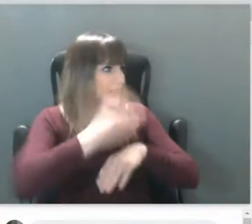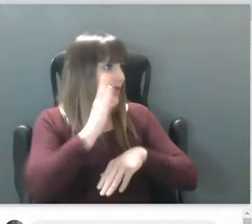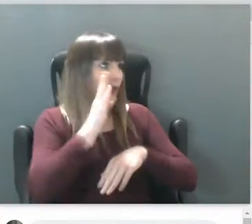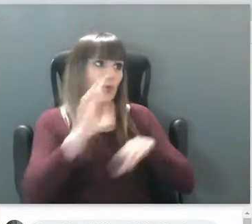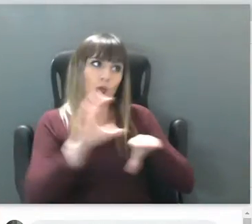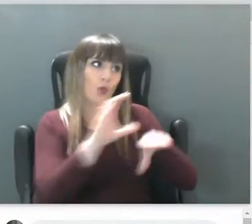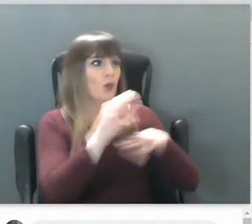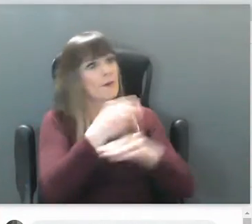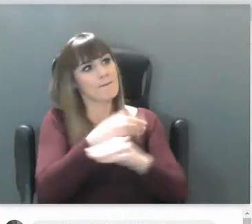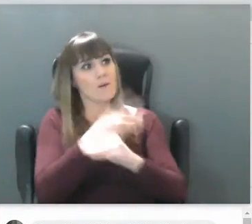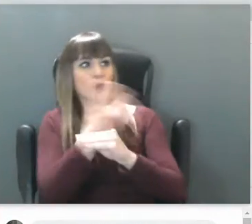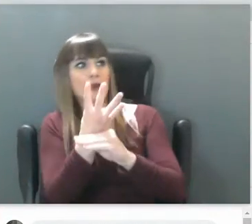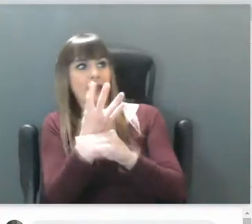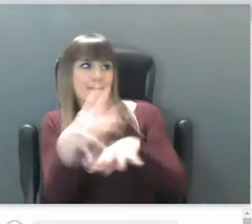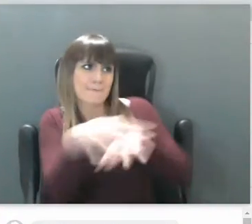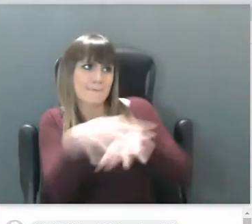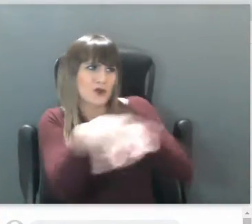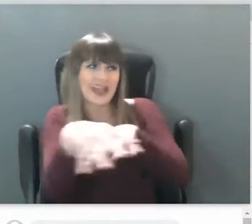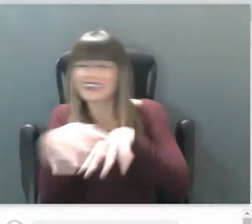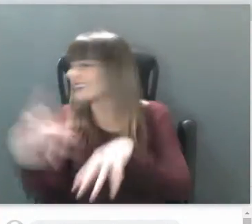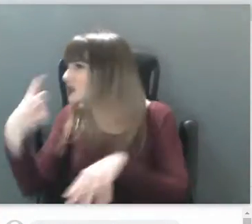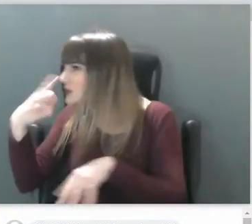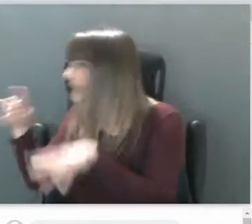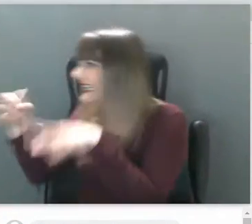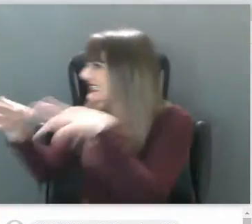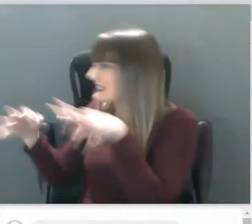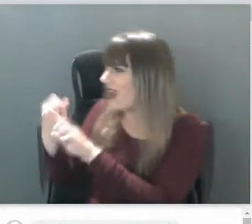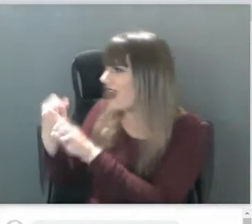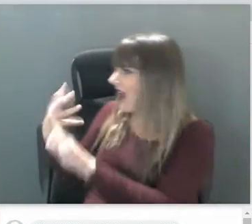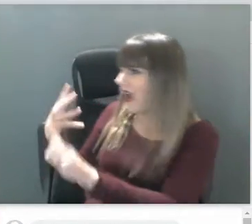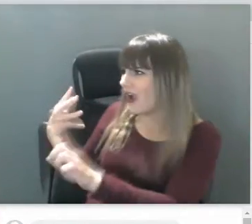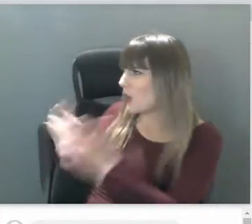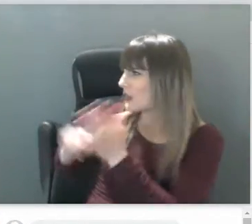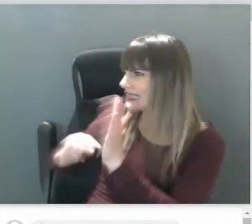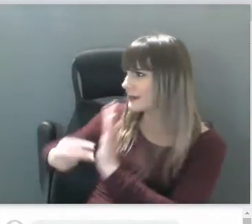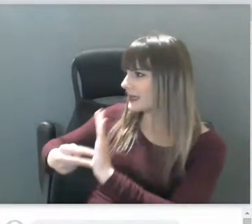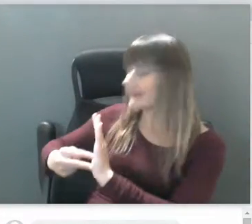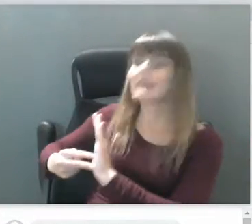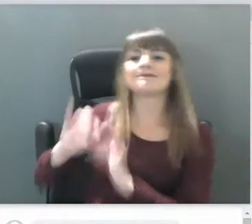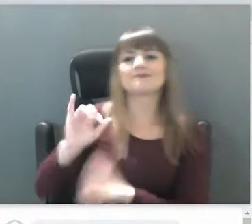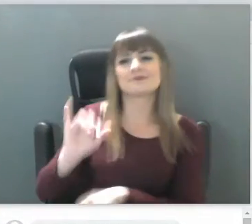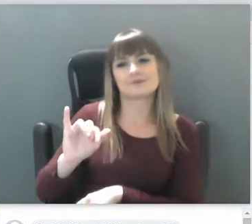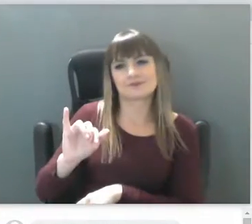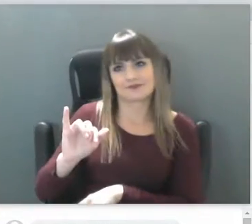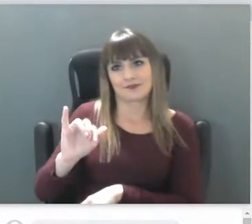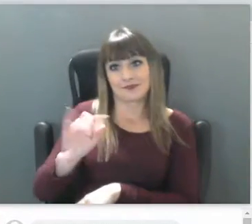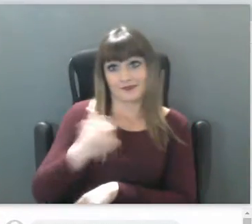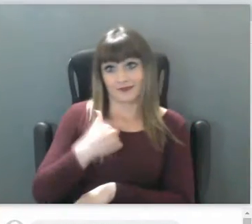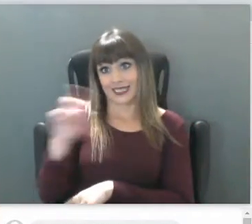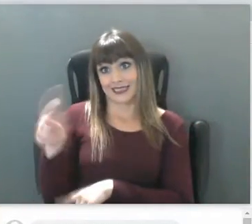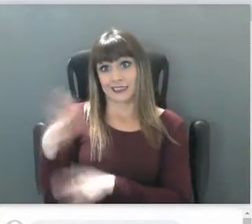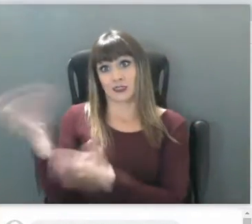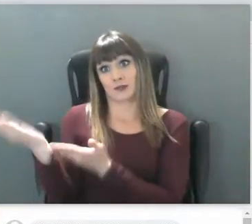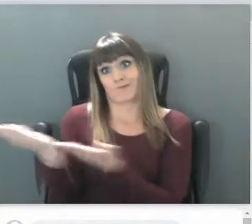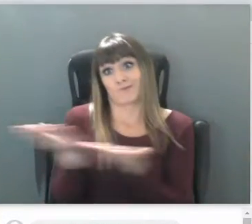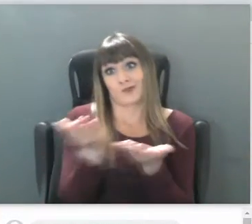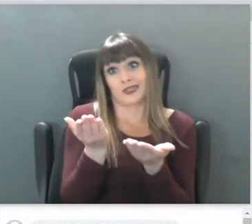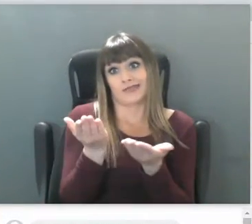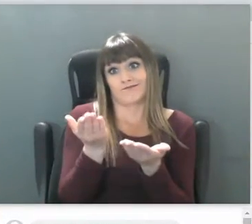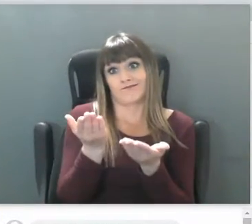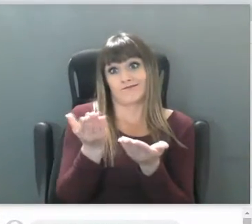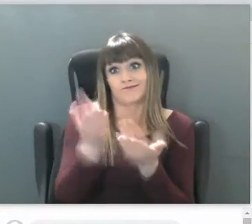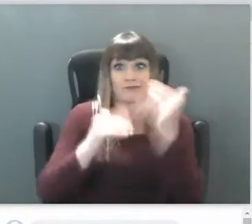that, folks. And then explain what that is. What is a porcupine parade? Oh, what is a porcupine parade? So I just take them around the building. I take them outside around the